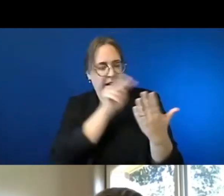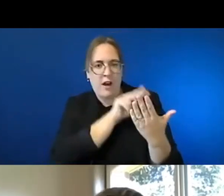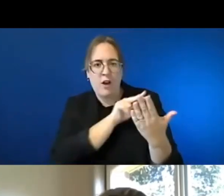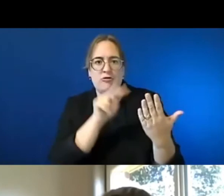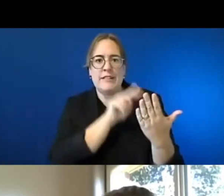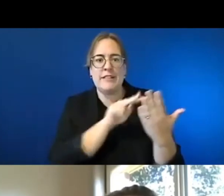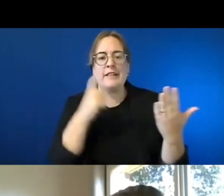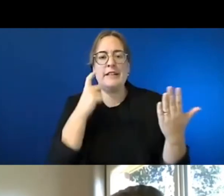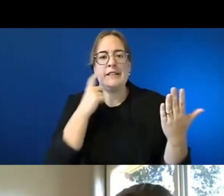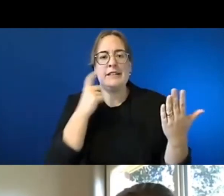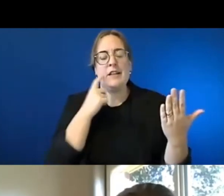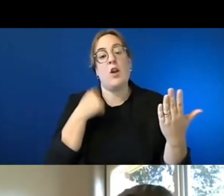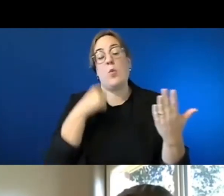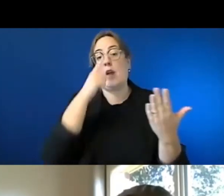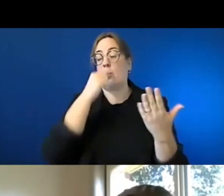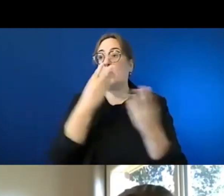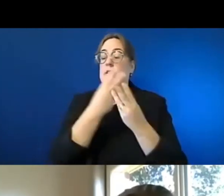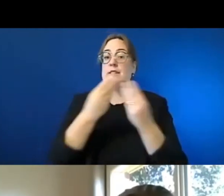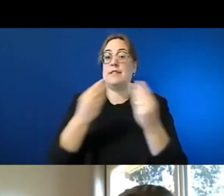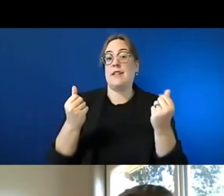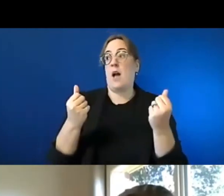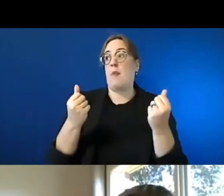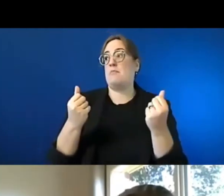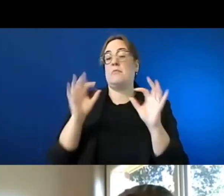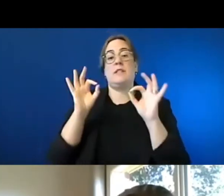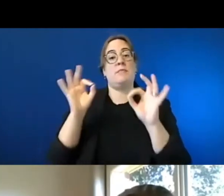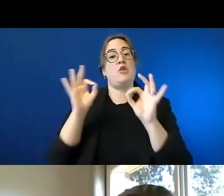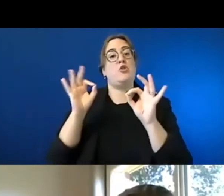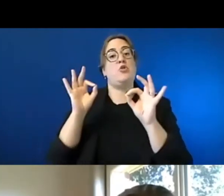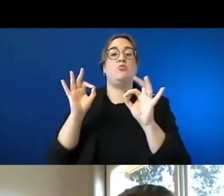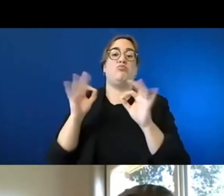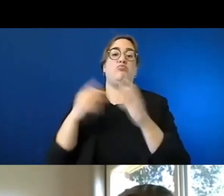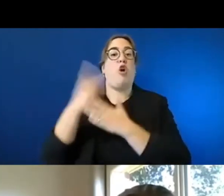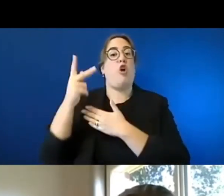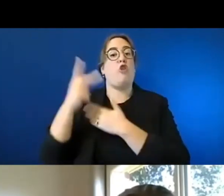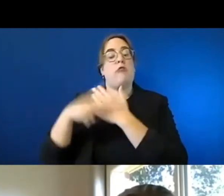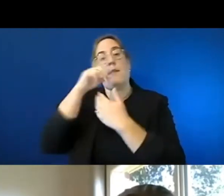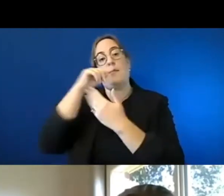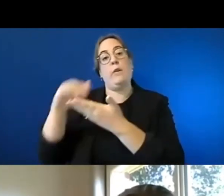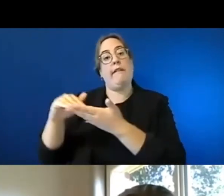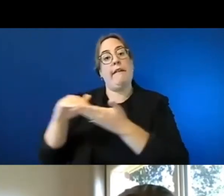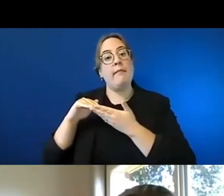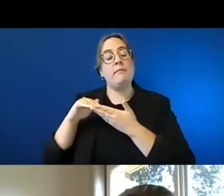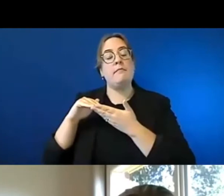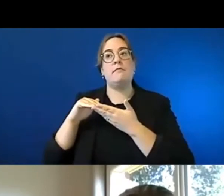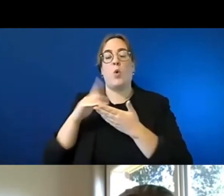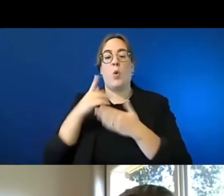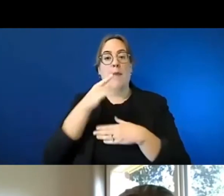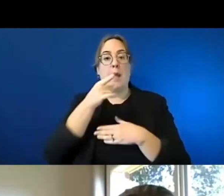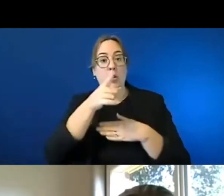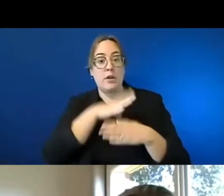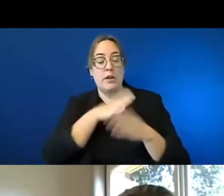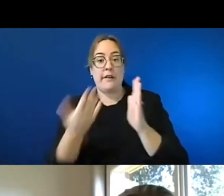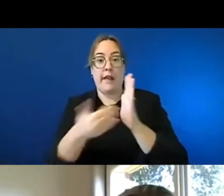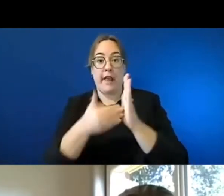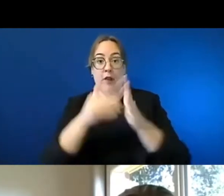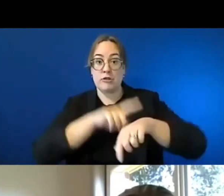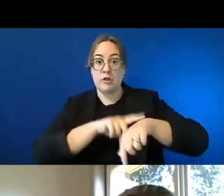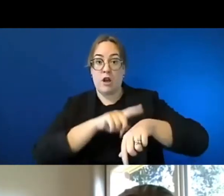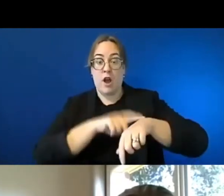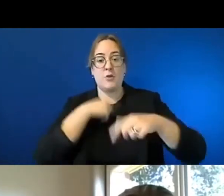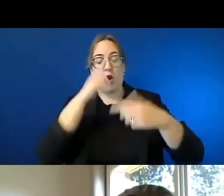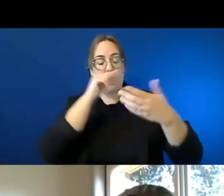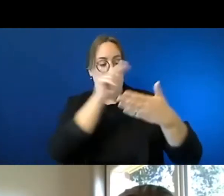provisions. Might be a reader or writer or software. Maybe it's extra time if you're someone who needs to kind of reread your questions,